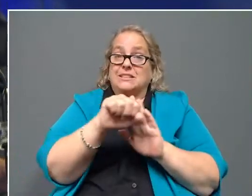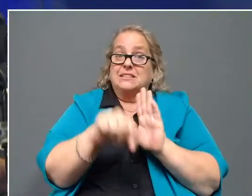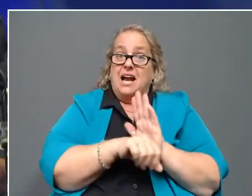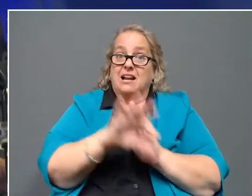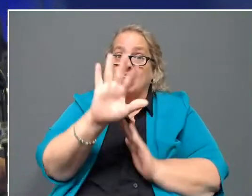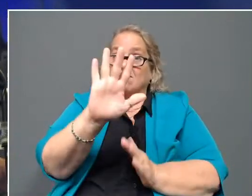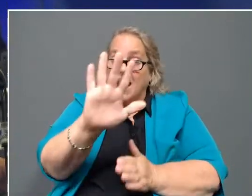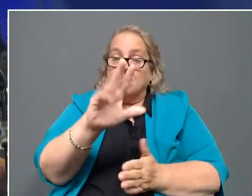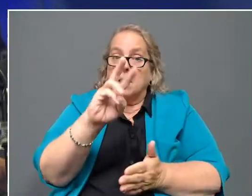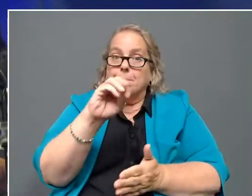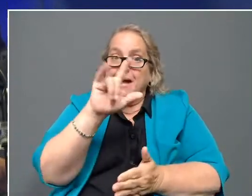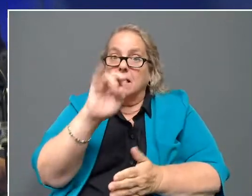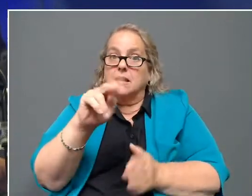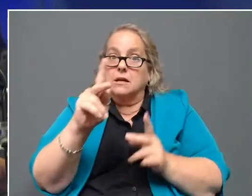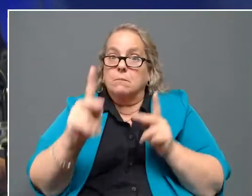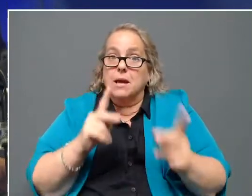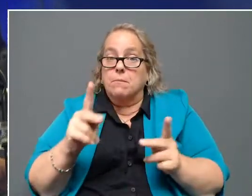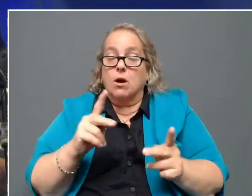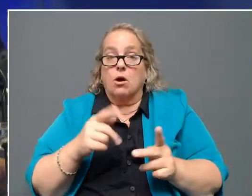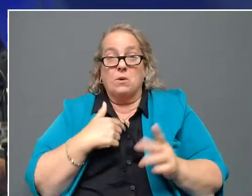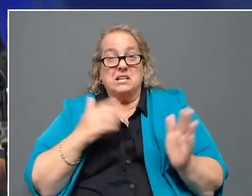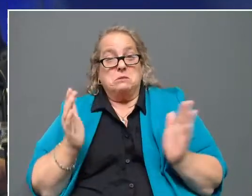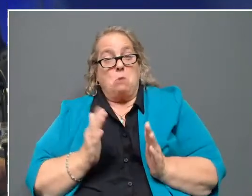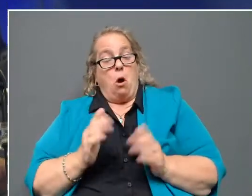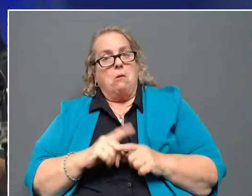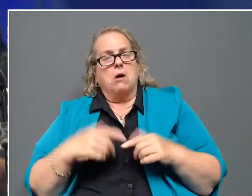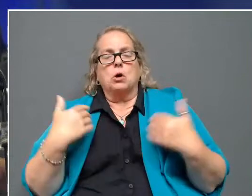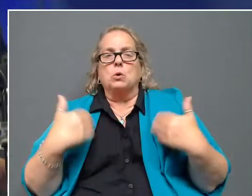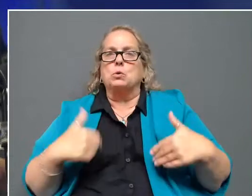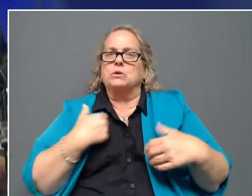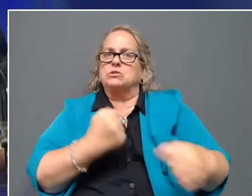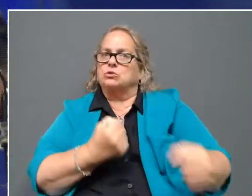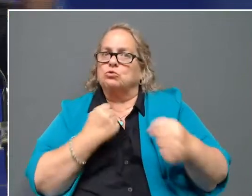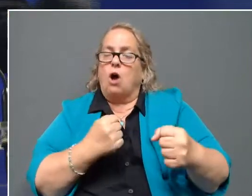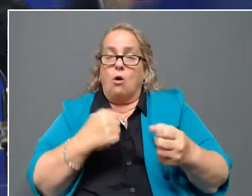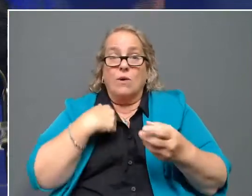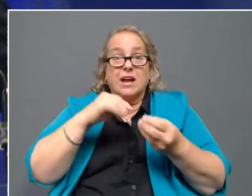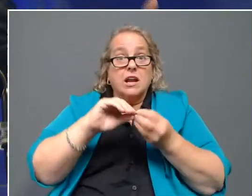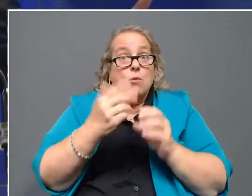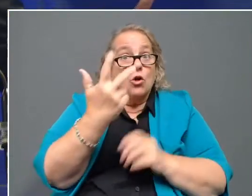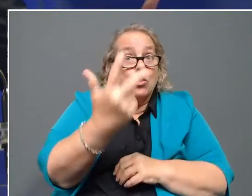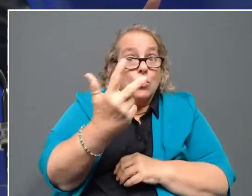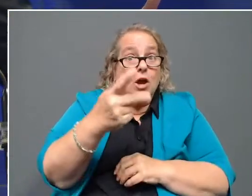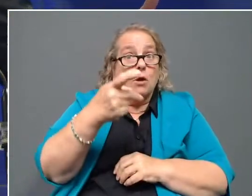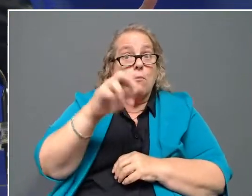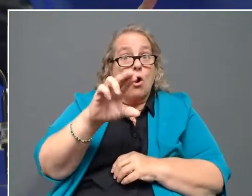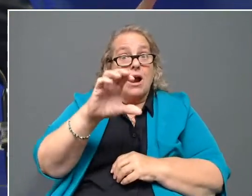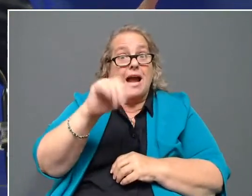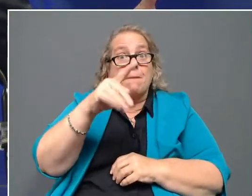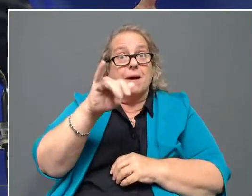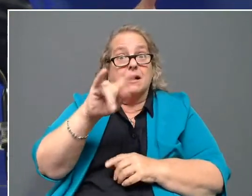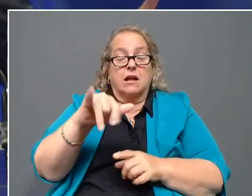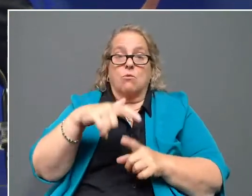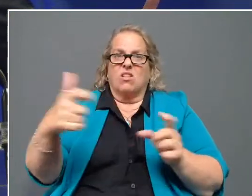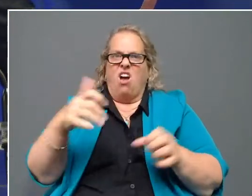They ranked us #3 per capita, going up against the rest of the country. But take that away. How many of us compete per capita against